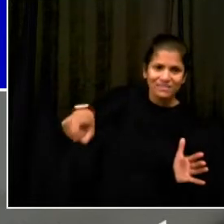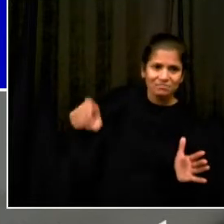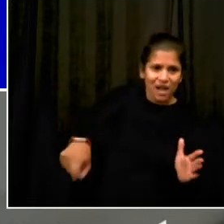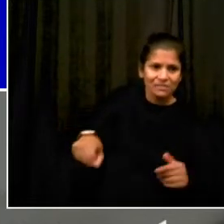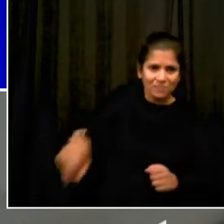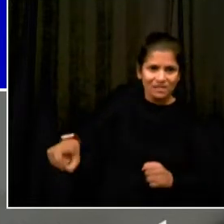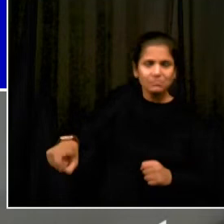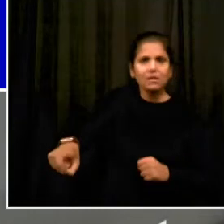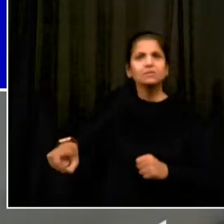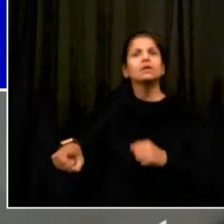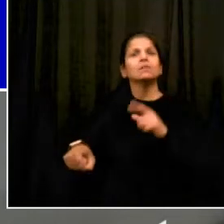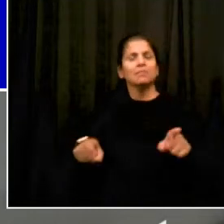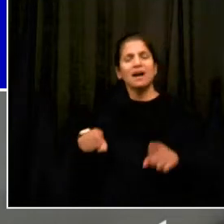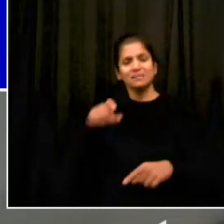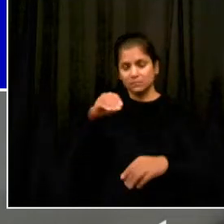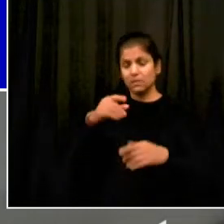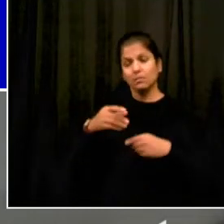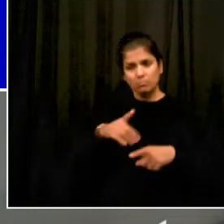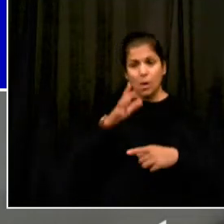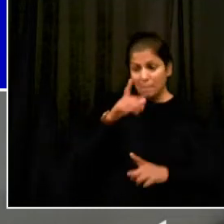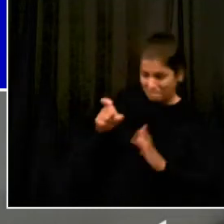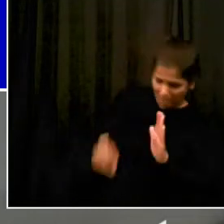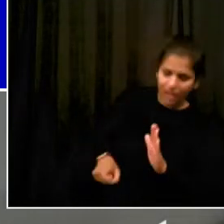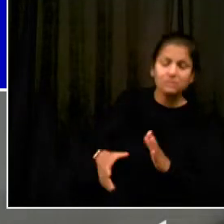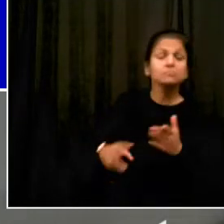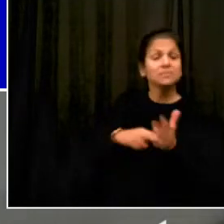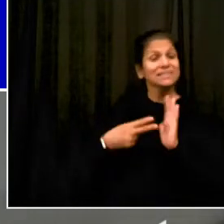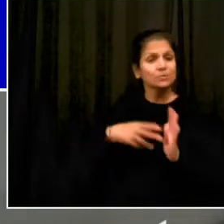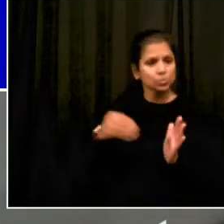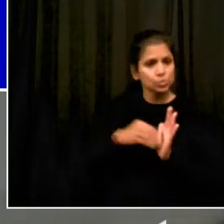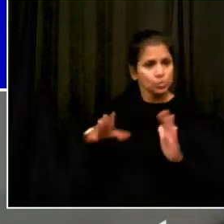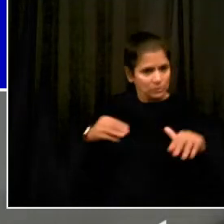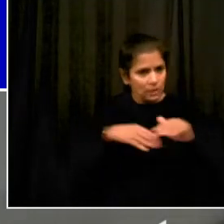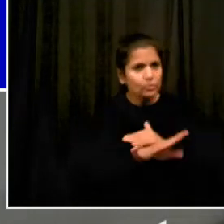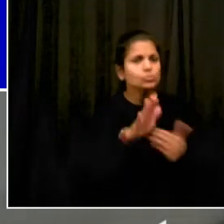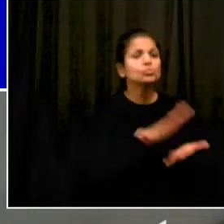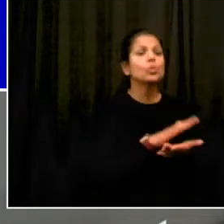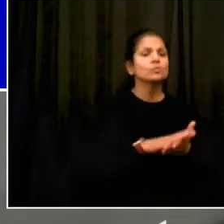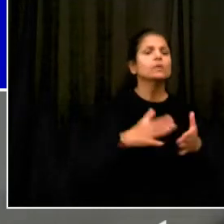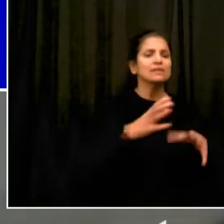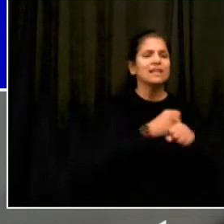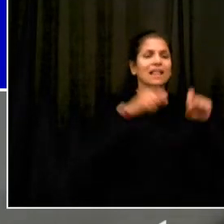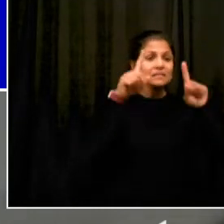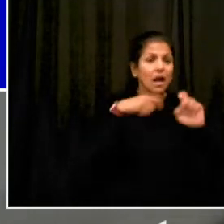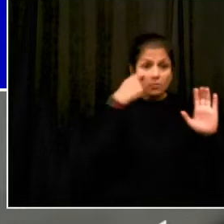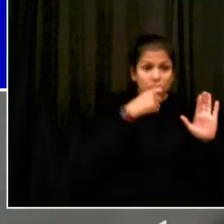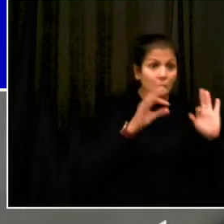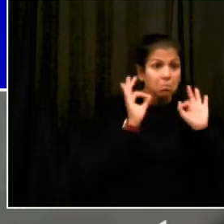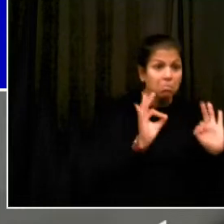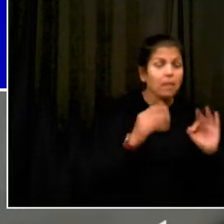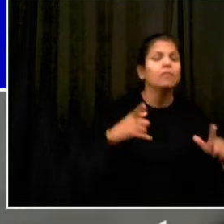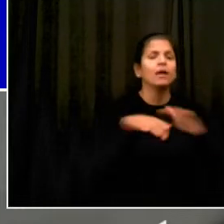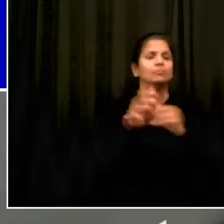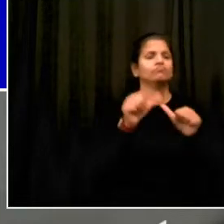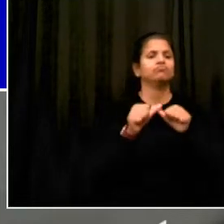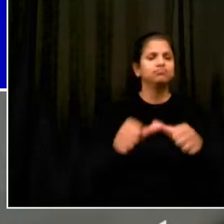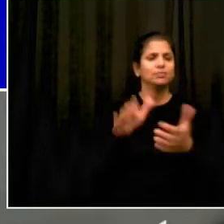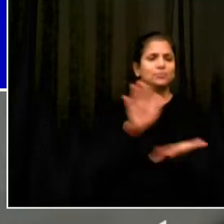parent who cares about getting their kid back in the classroom, help us by getting that form in. Okay, let's go over today's